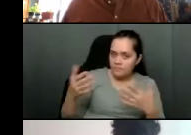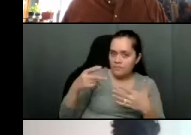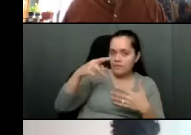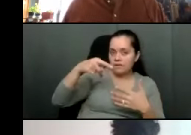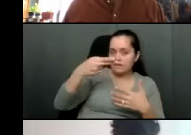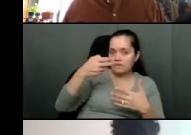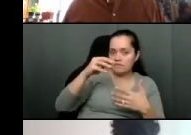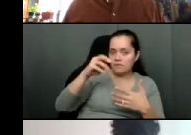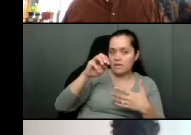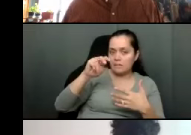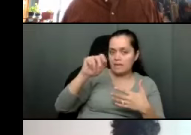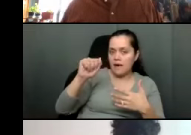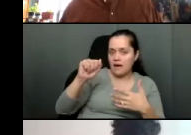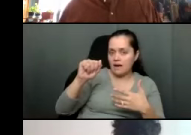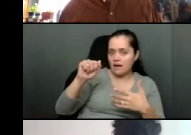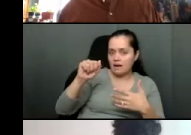phenomena.